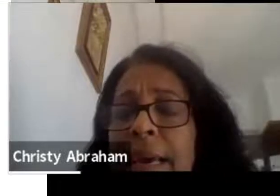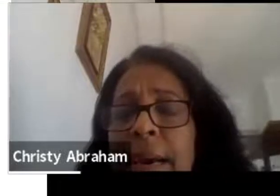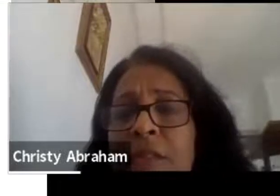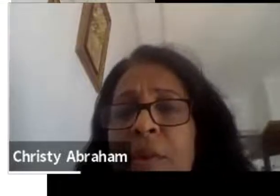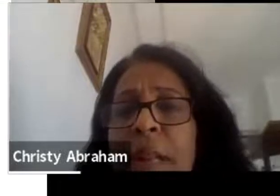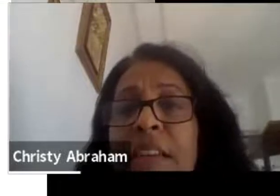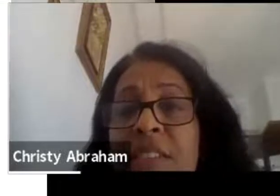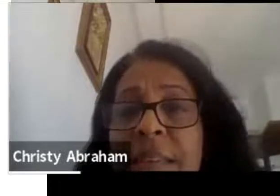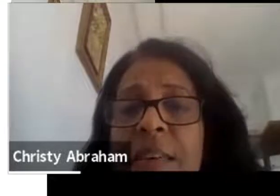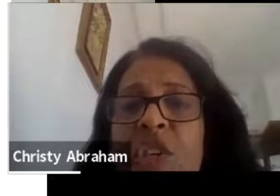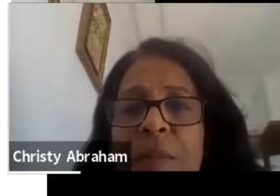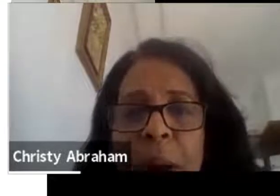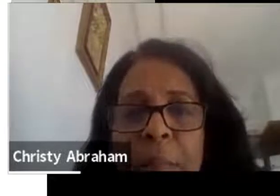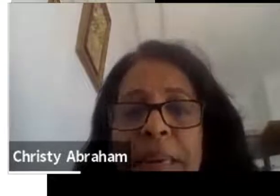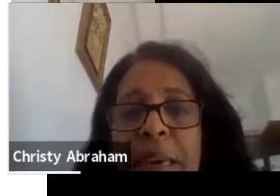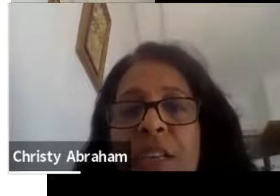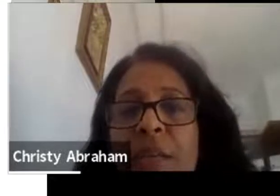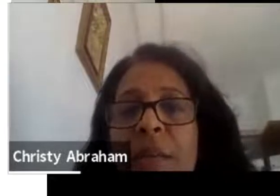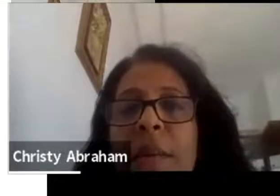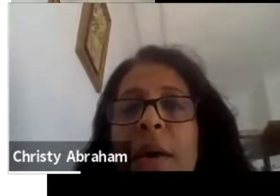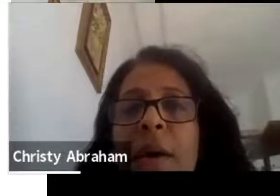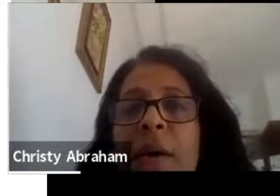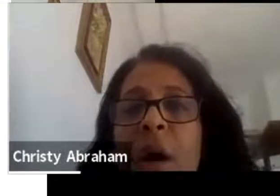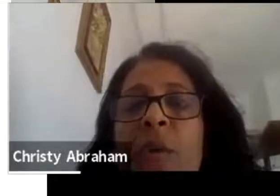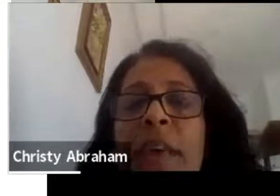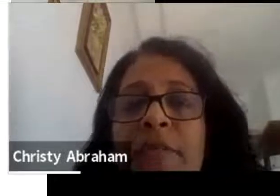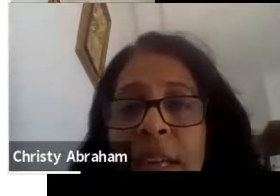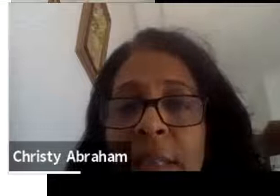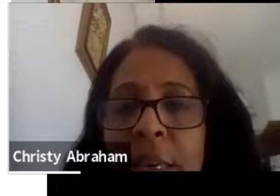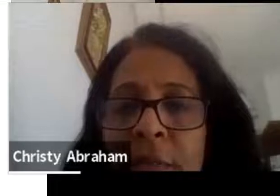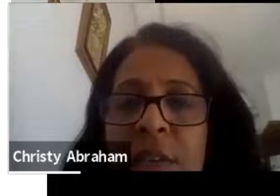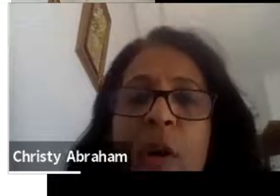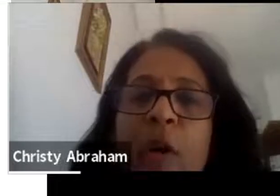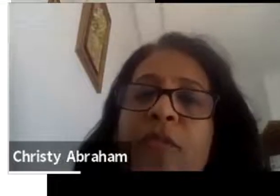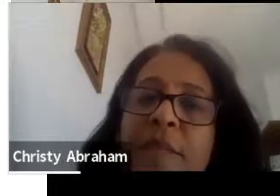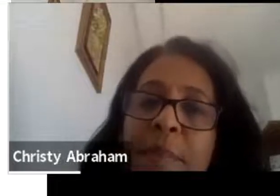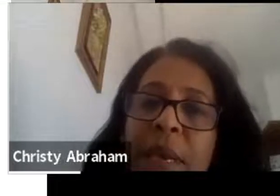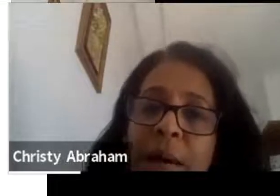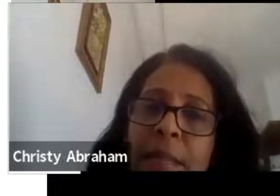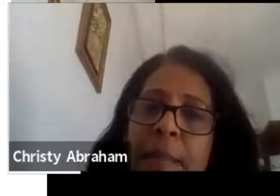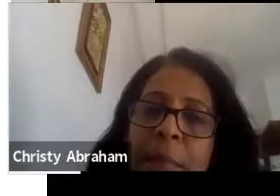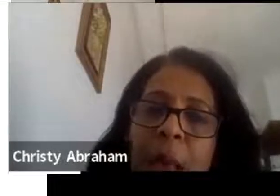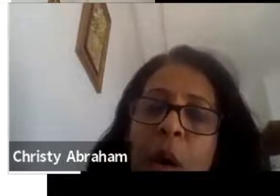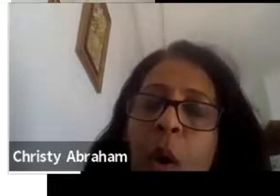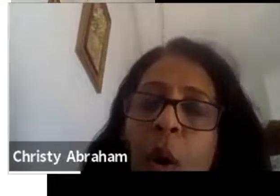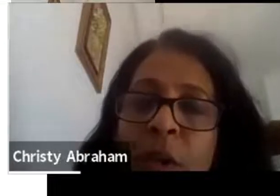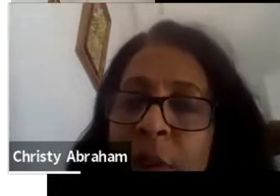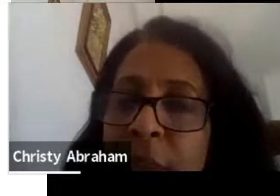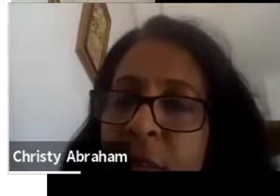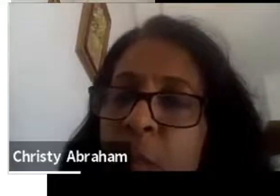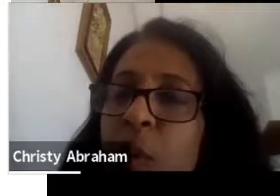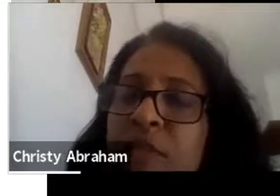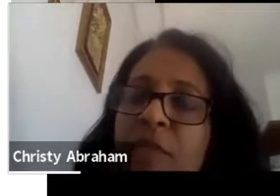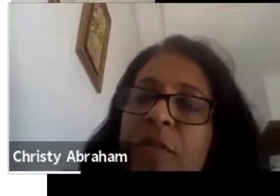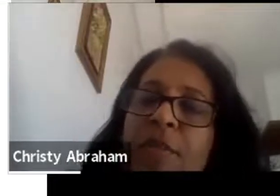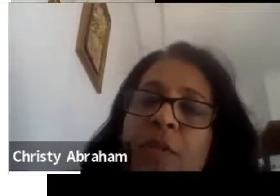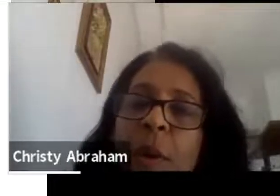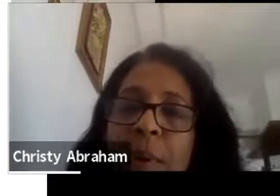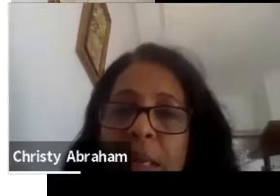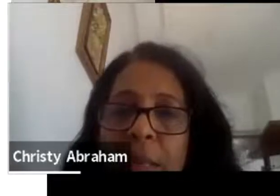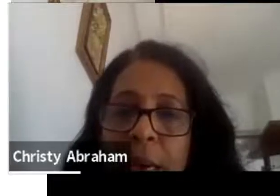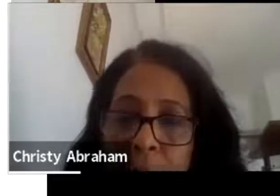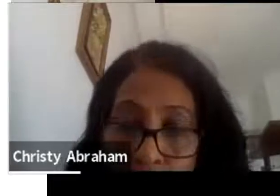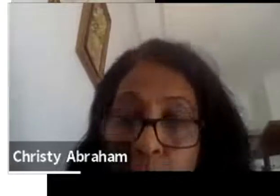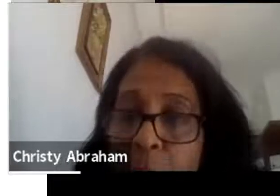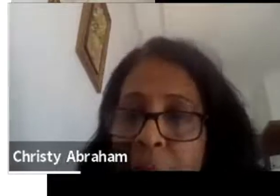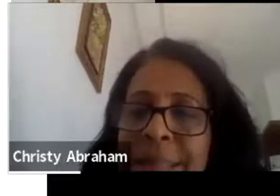data and actual researched publication around the effectiveness of CBR. All of us, or most of us who